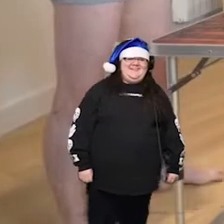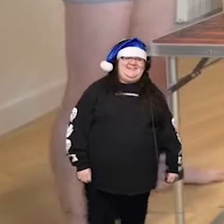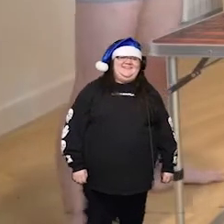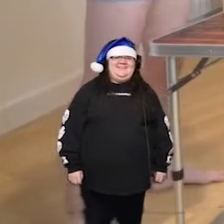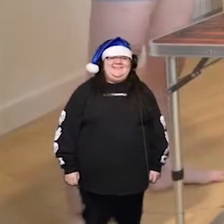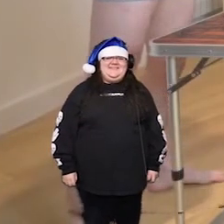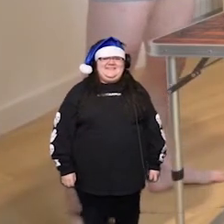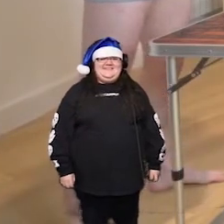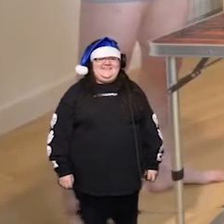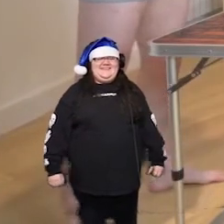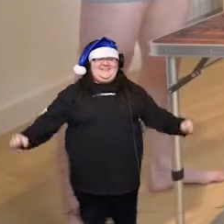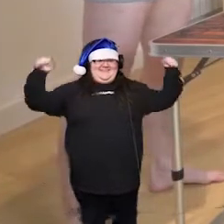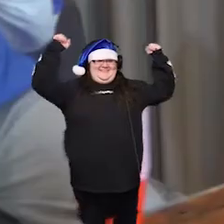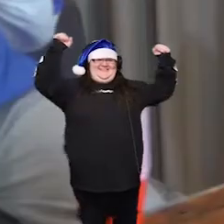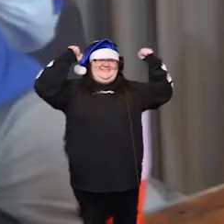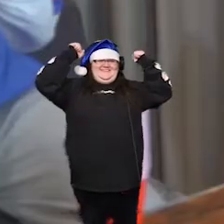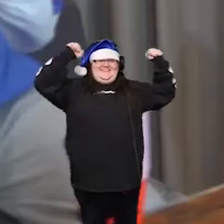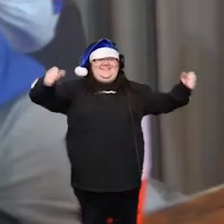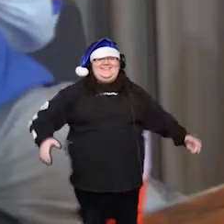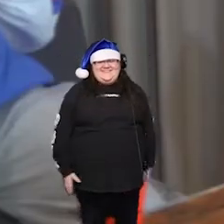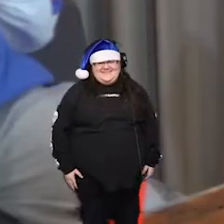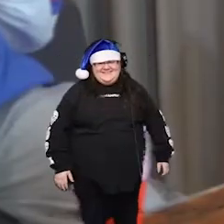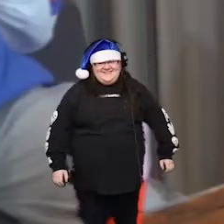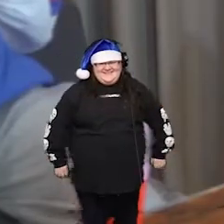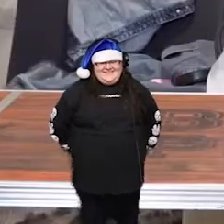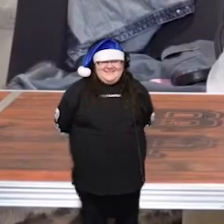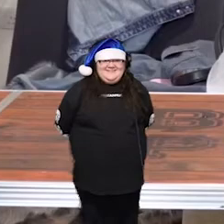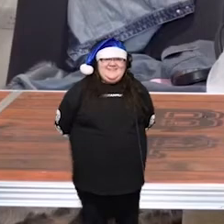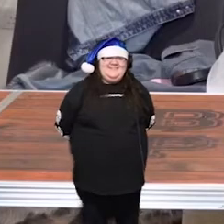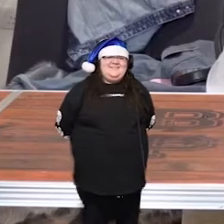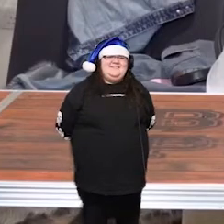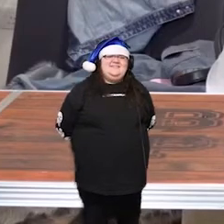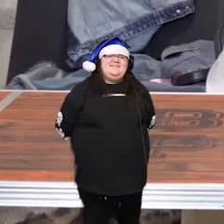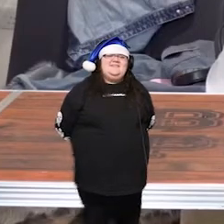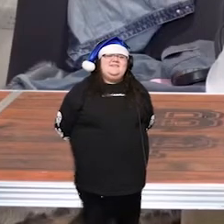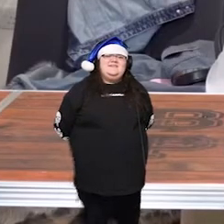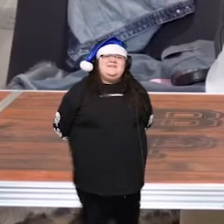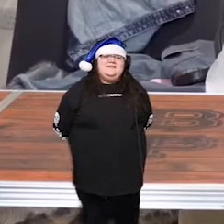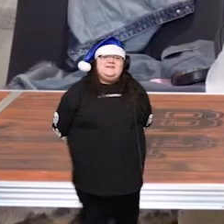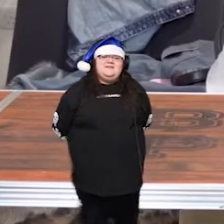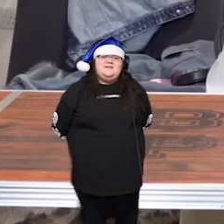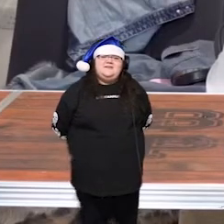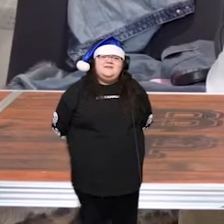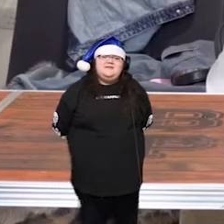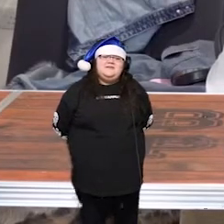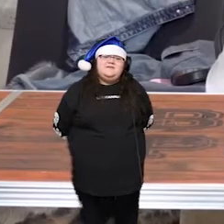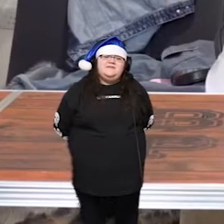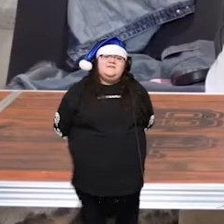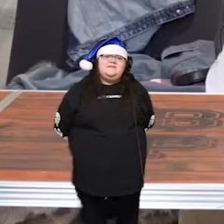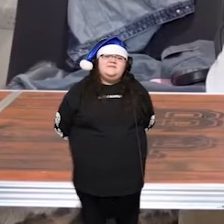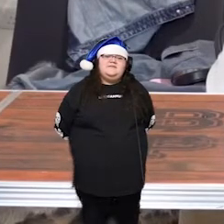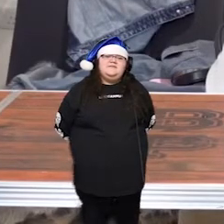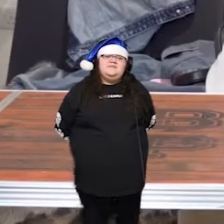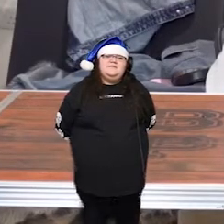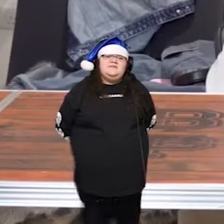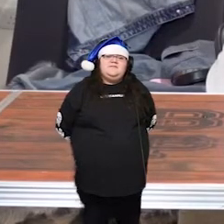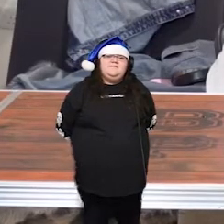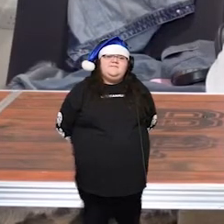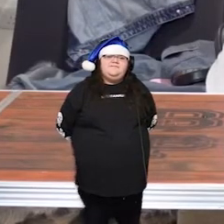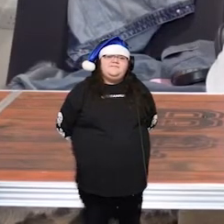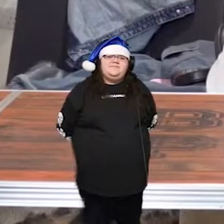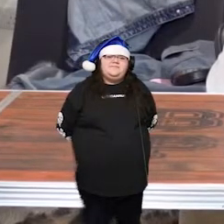fucked. Lauren. Go nick that. Nick that. Yeah, lovely. What Thank is you. The collective term for Justin Bieber's